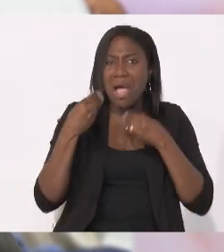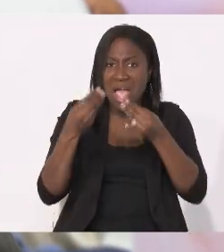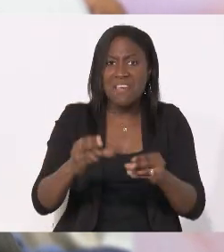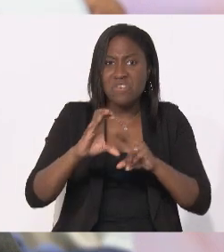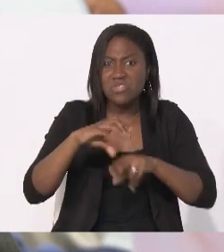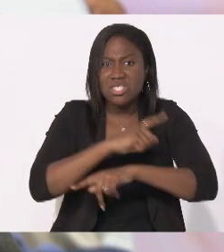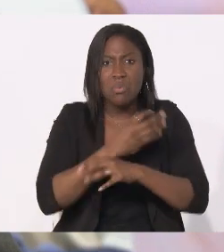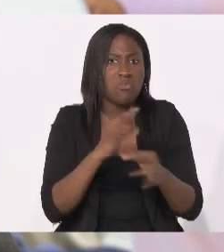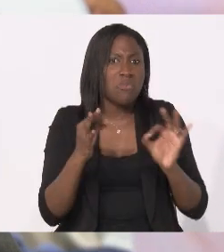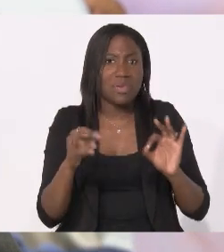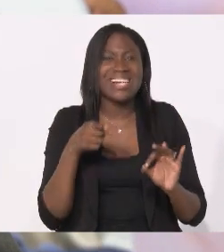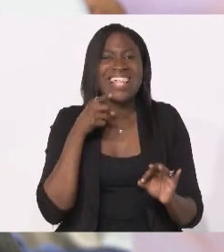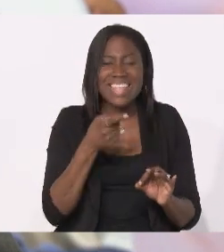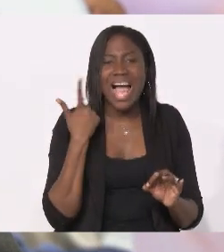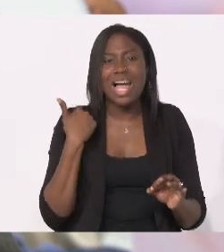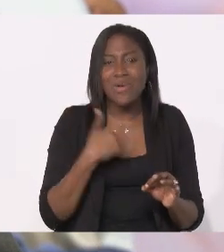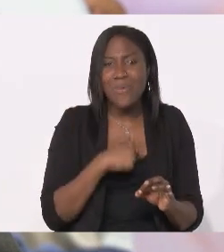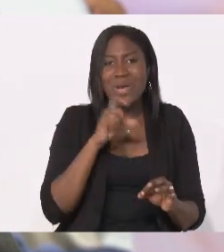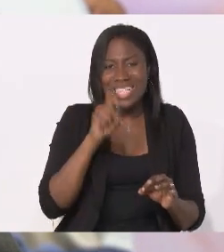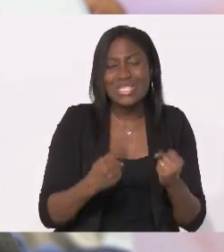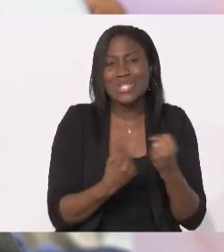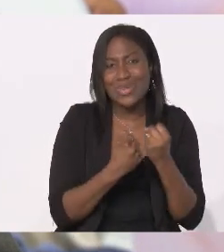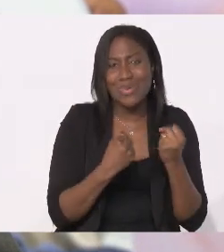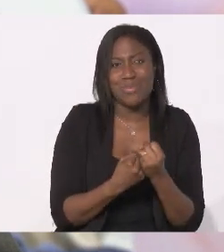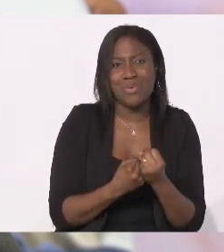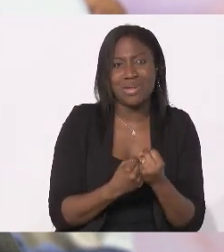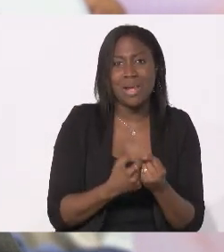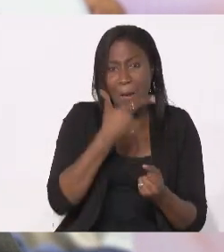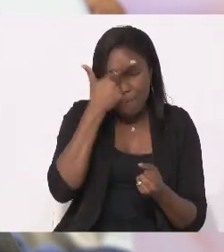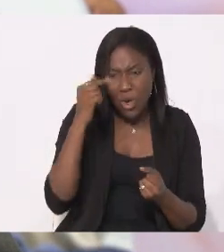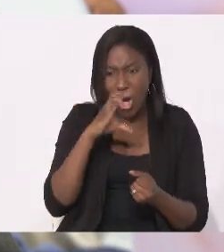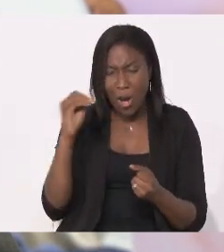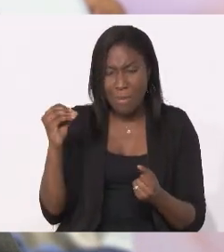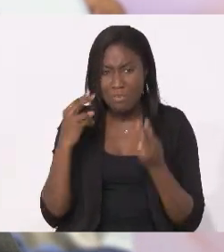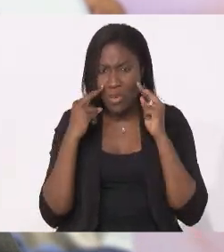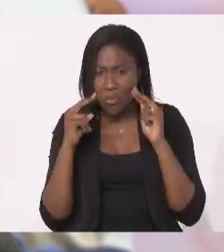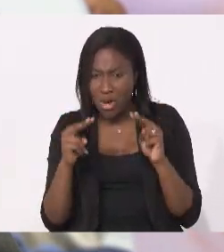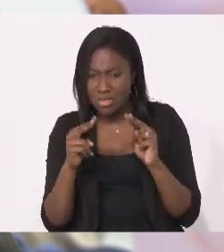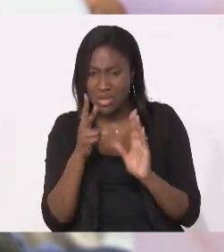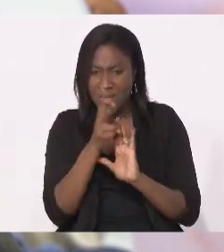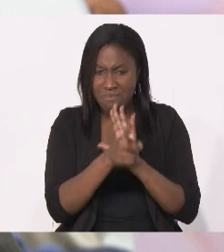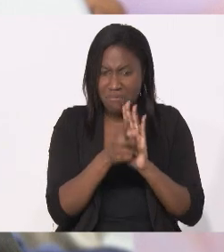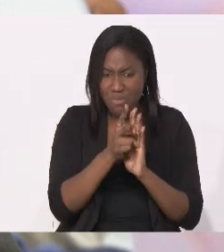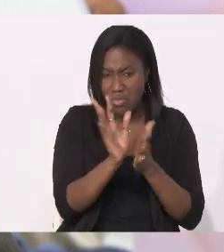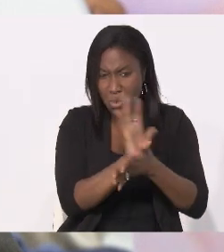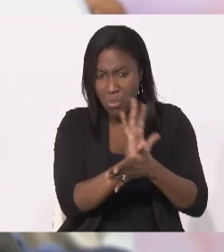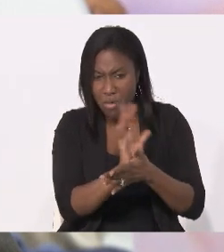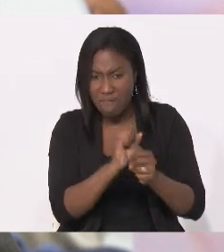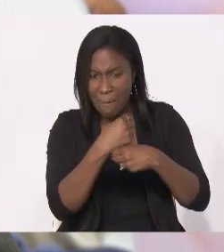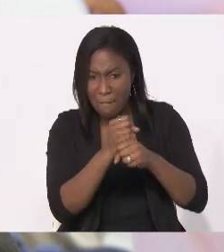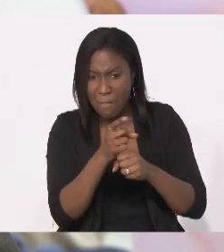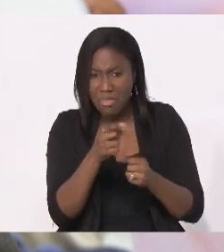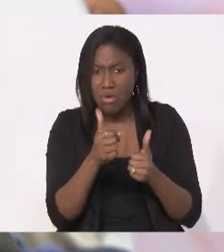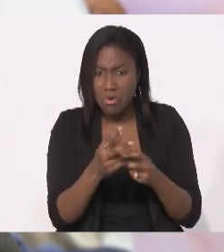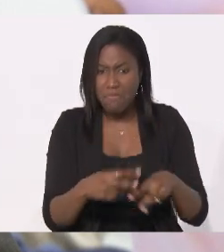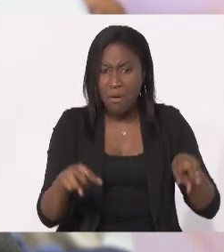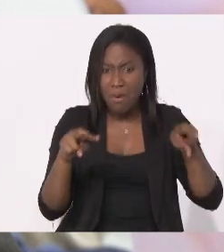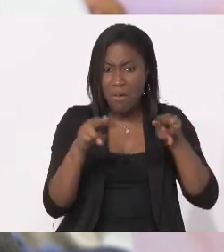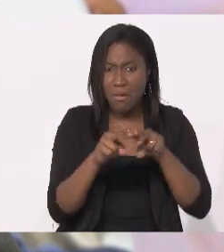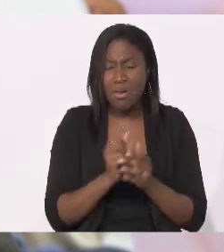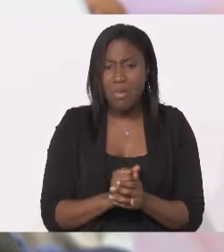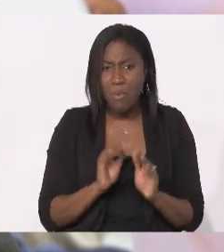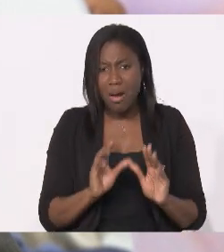So, no, Trinidad, he had to beg and God rest his soul, but he did not get the support